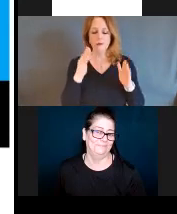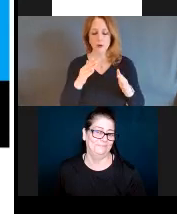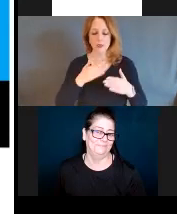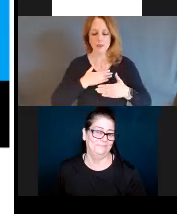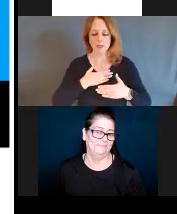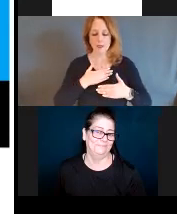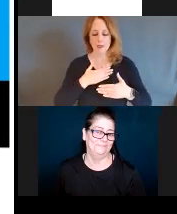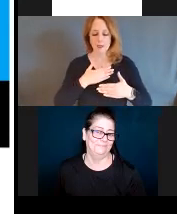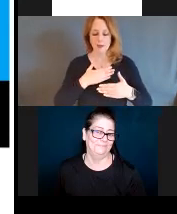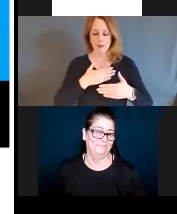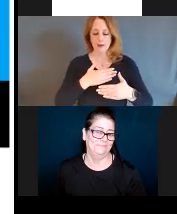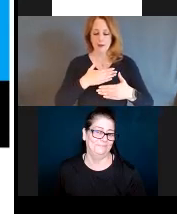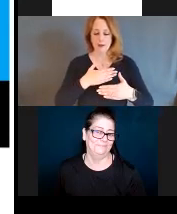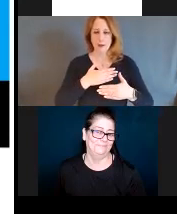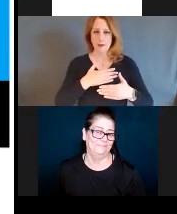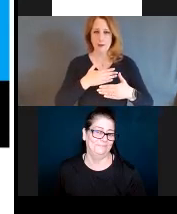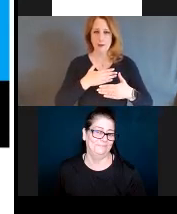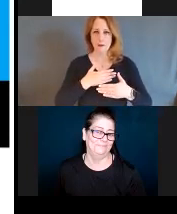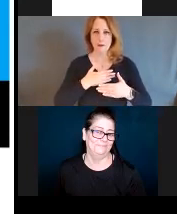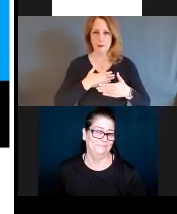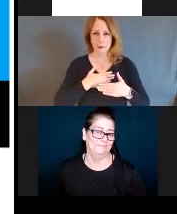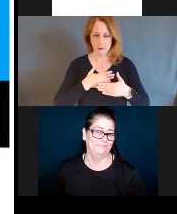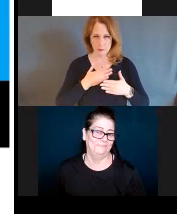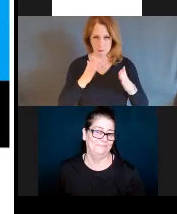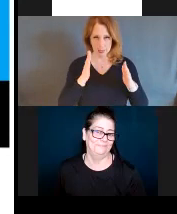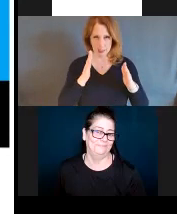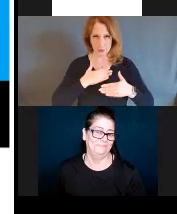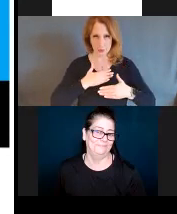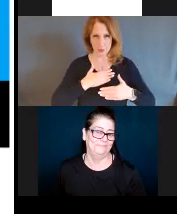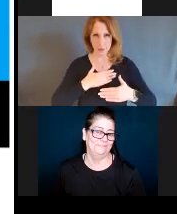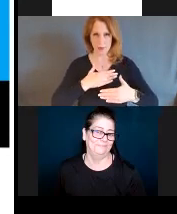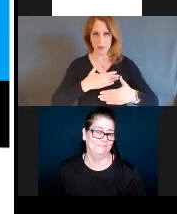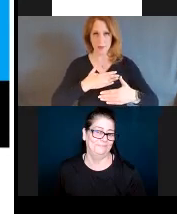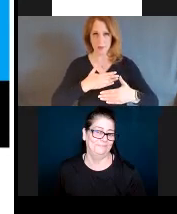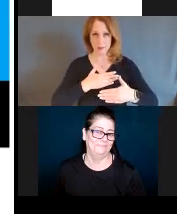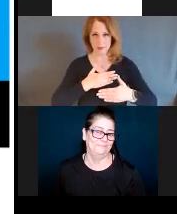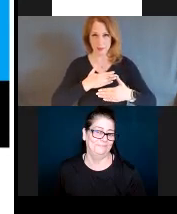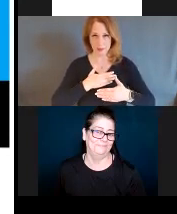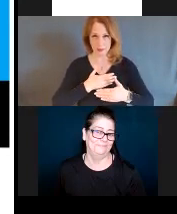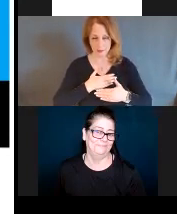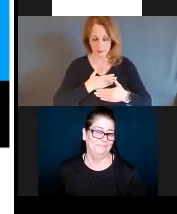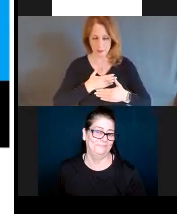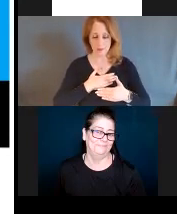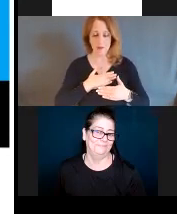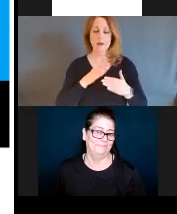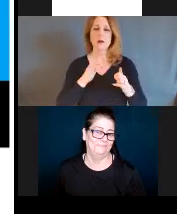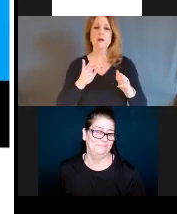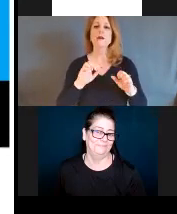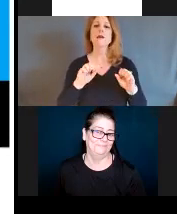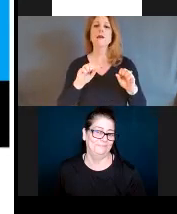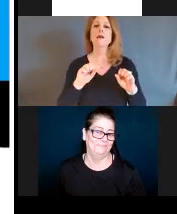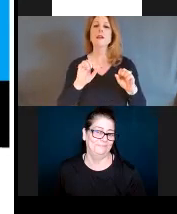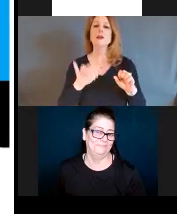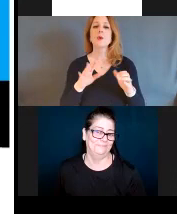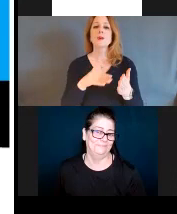exhale. Taking deep breaths and focusing on those inhales and exhales can begin to calm your central